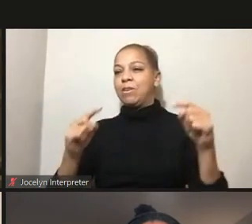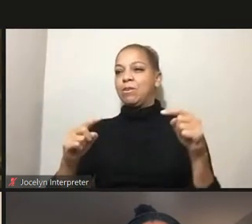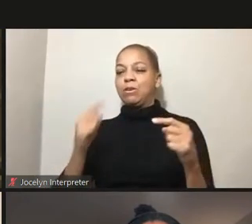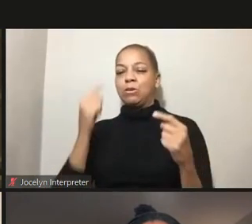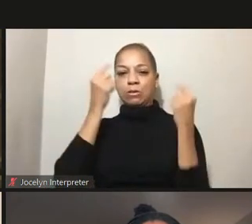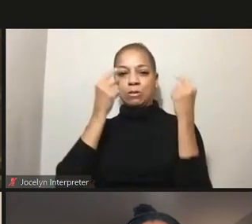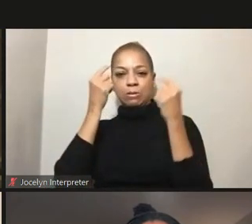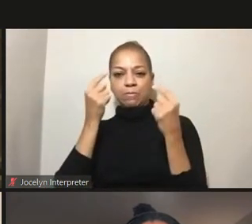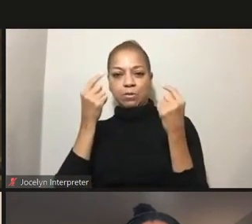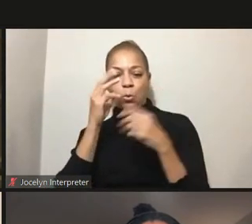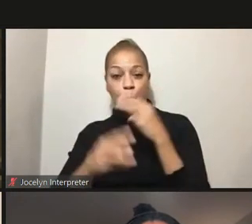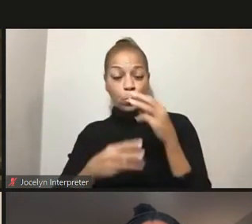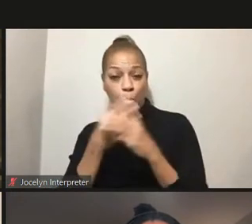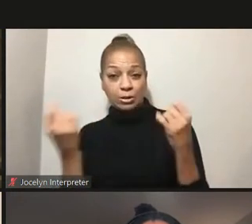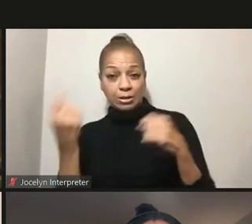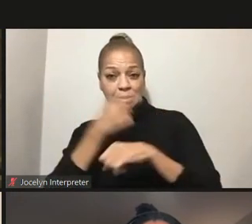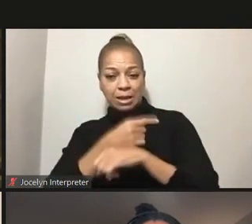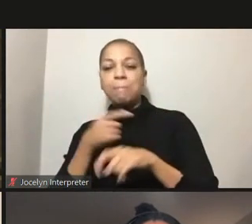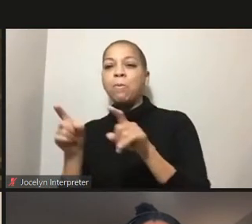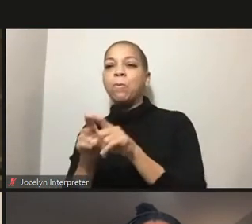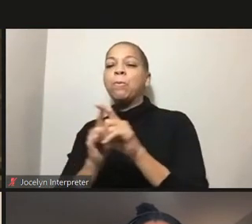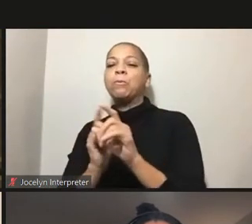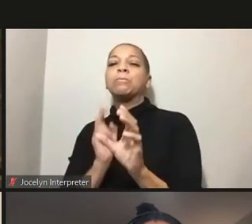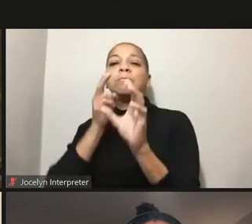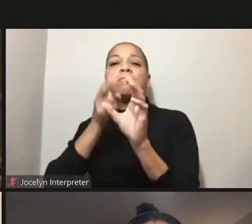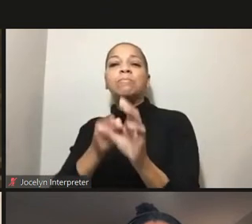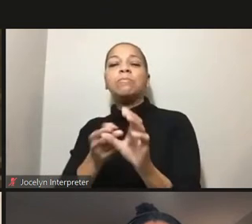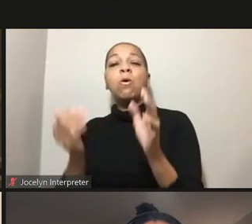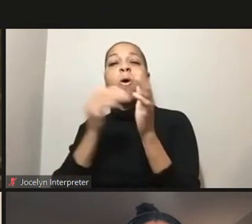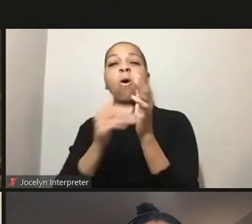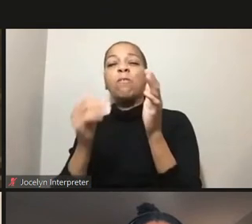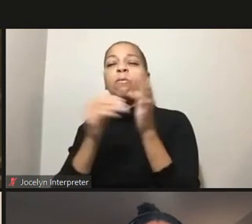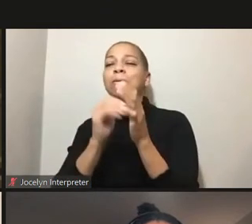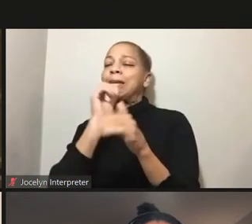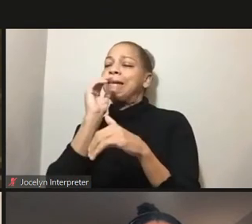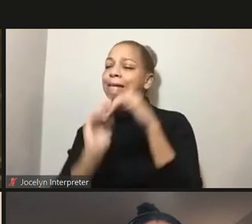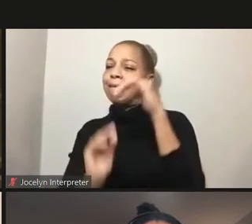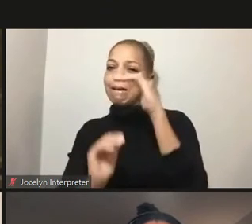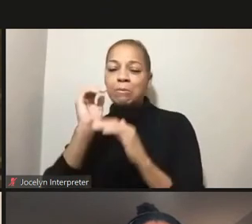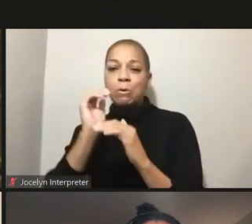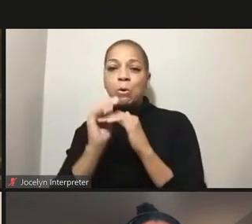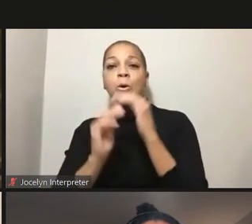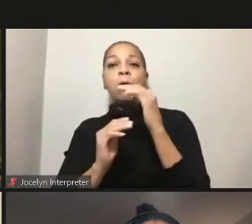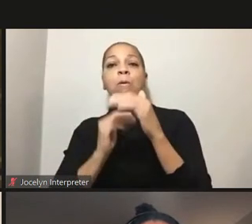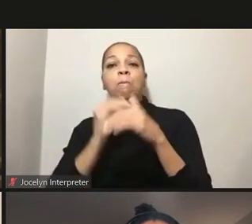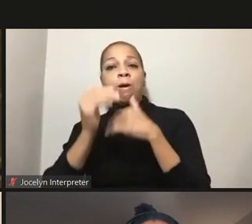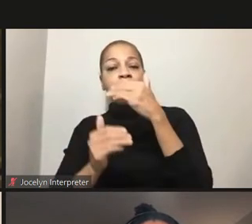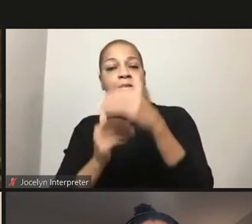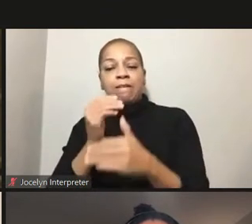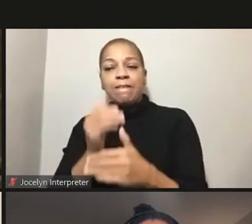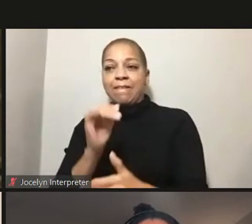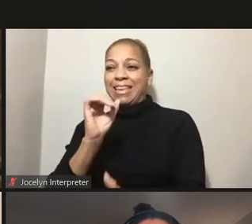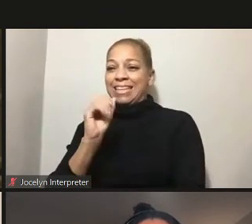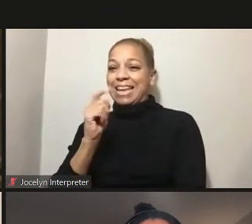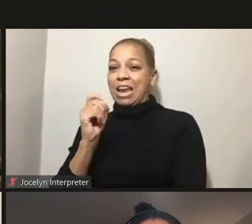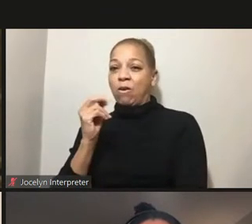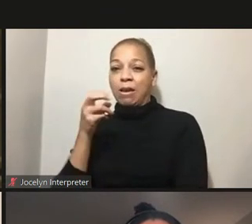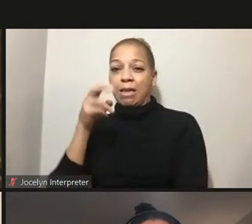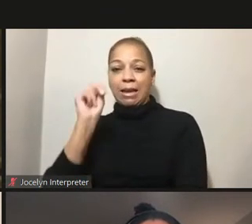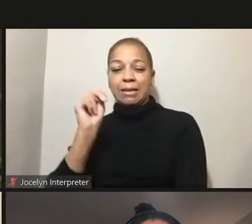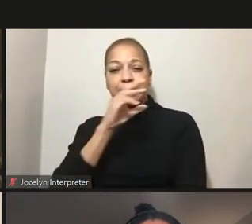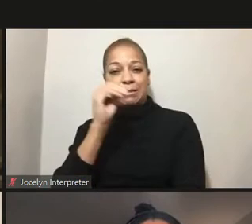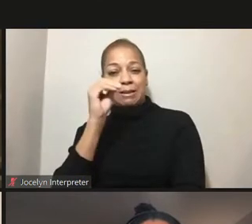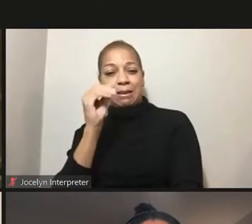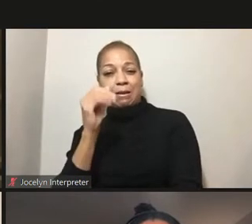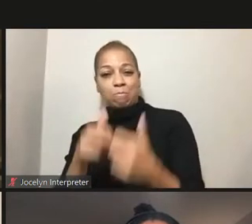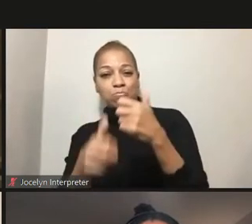today, but to also participate in the often uncomfortable processes of interrogation and problem solving that enable all of